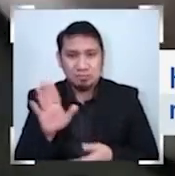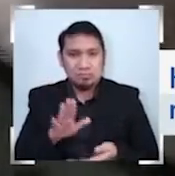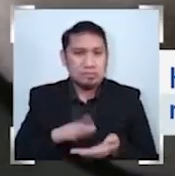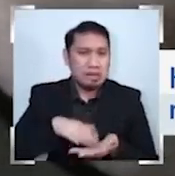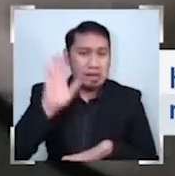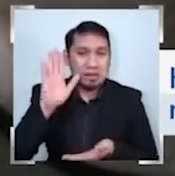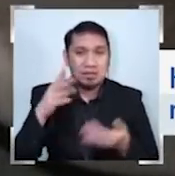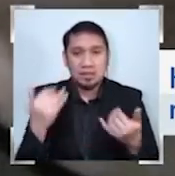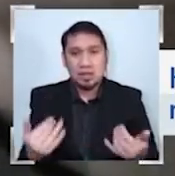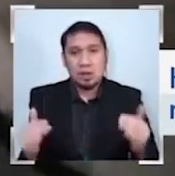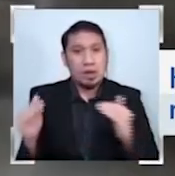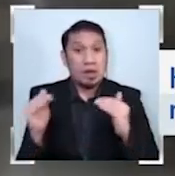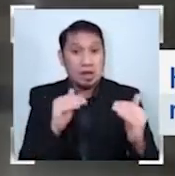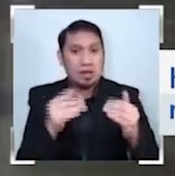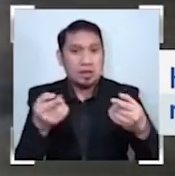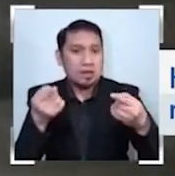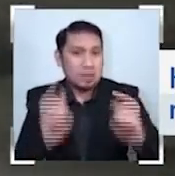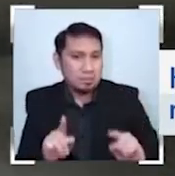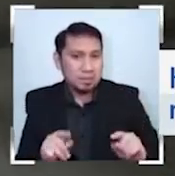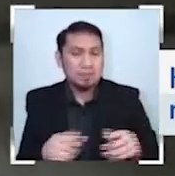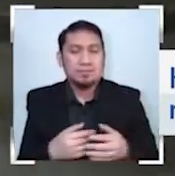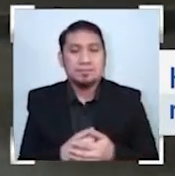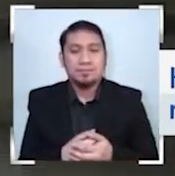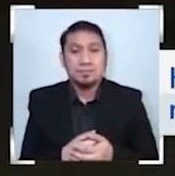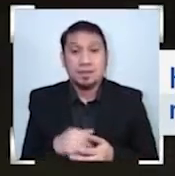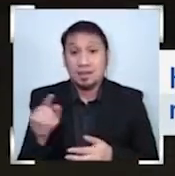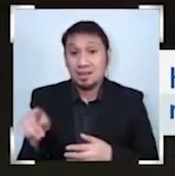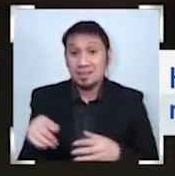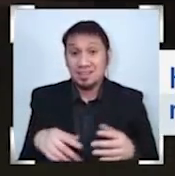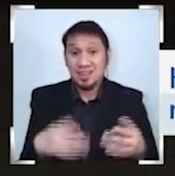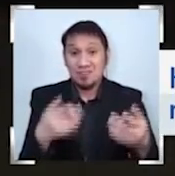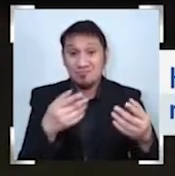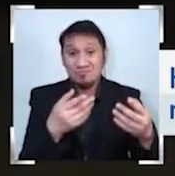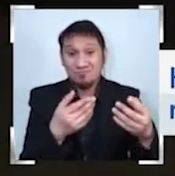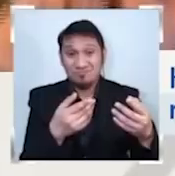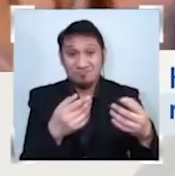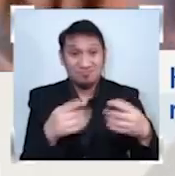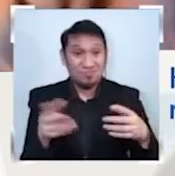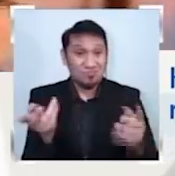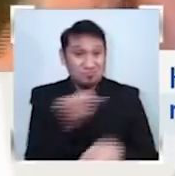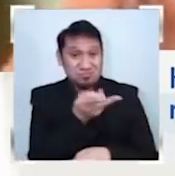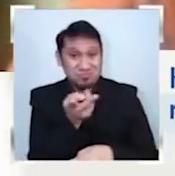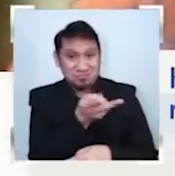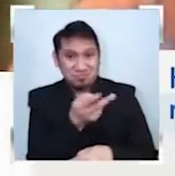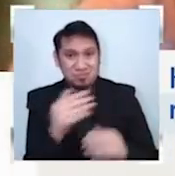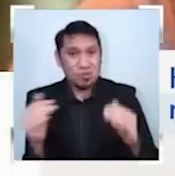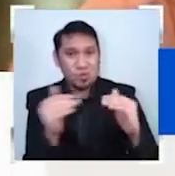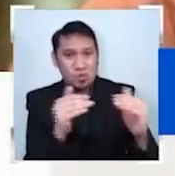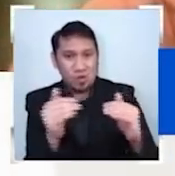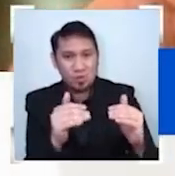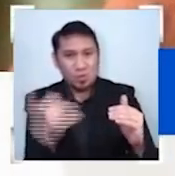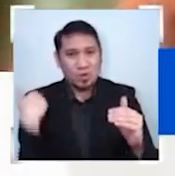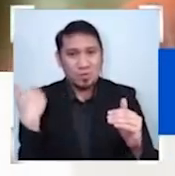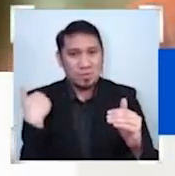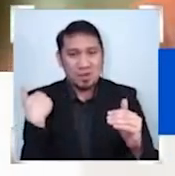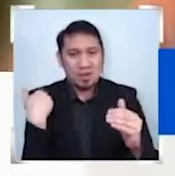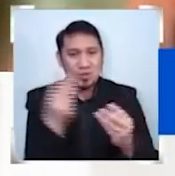war does erupt in between the two and the whole world gets into this, commodity prices will even further